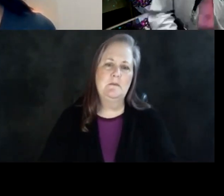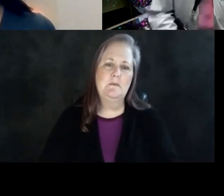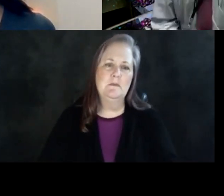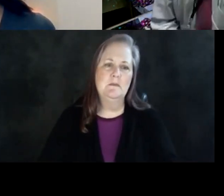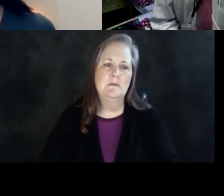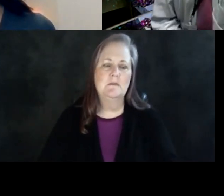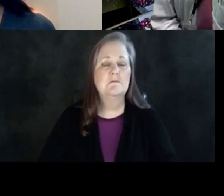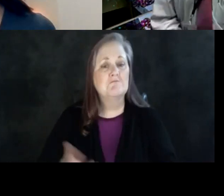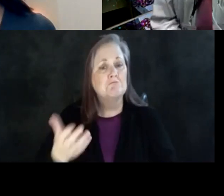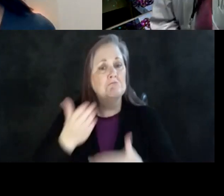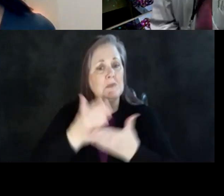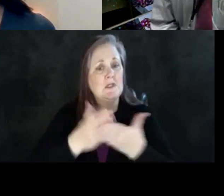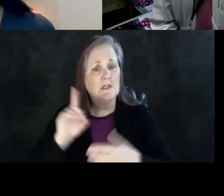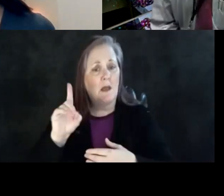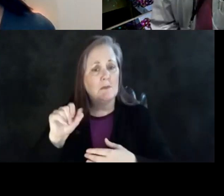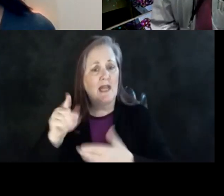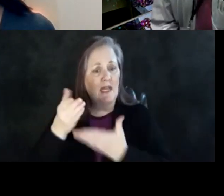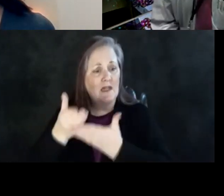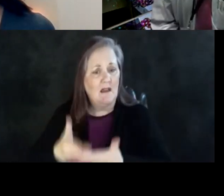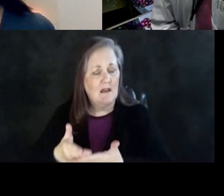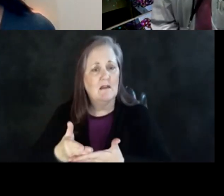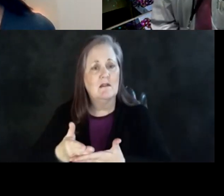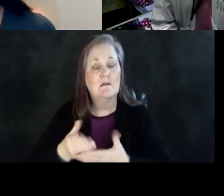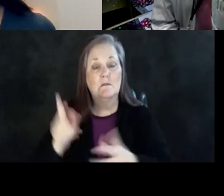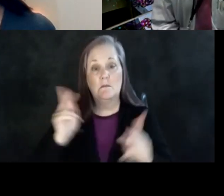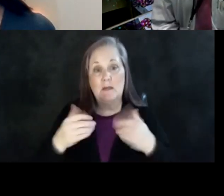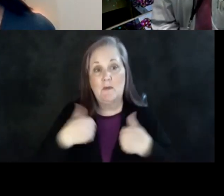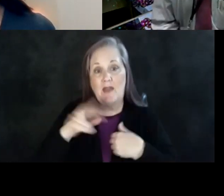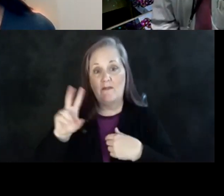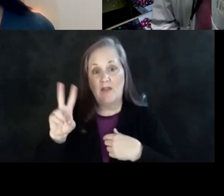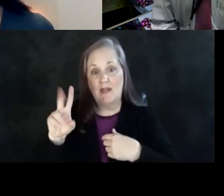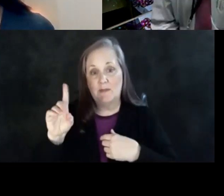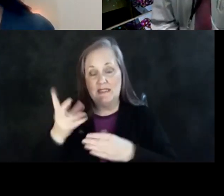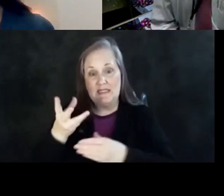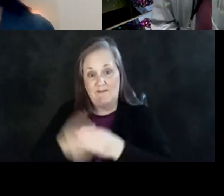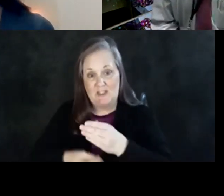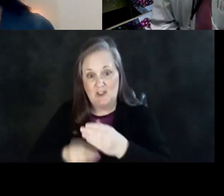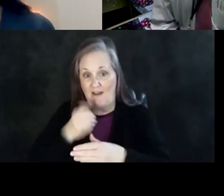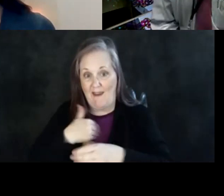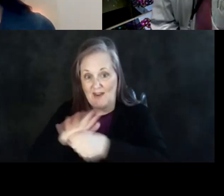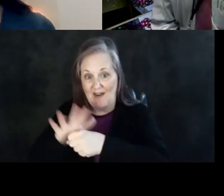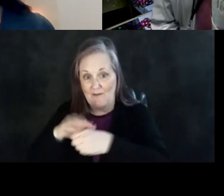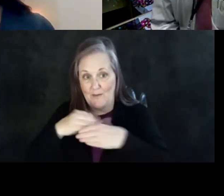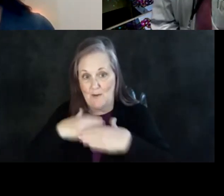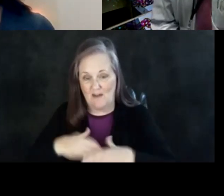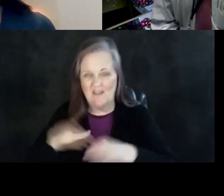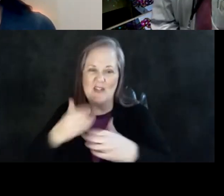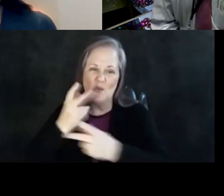So there's some data that suggests that people who have vitamin D deficiencies do